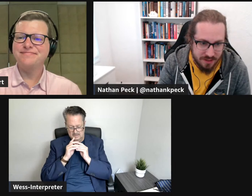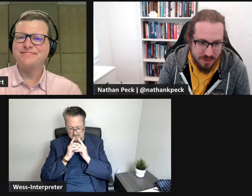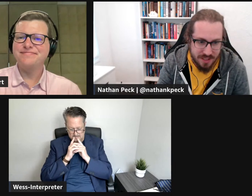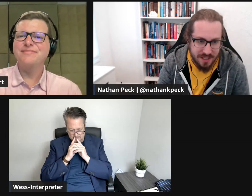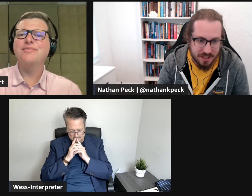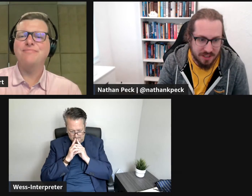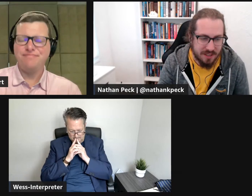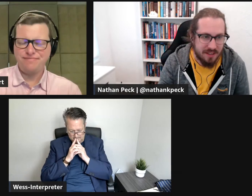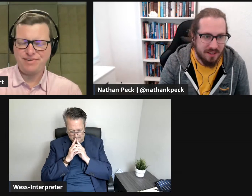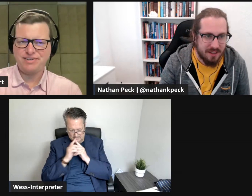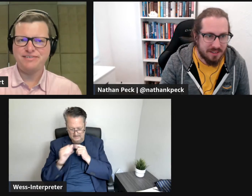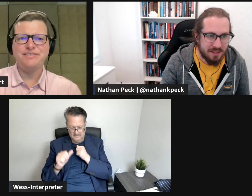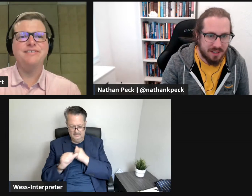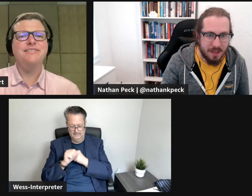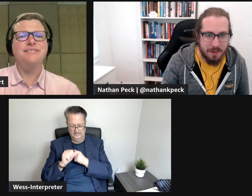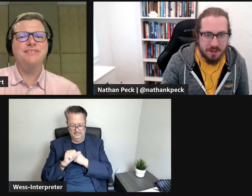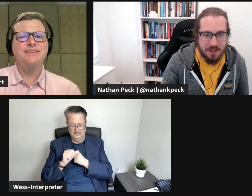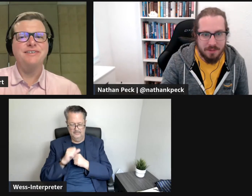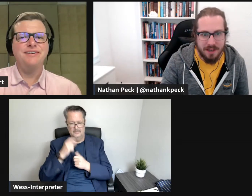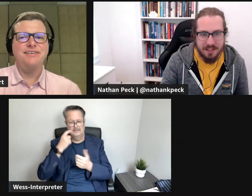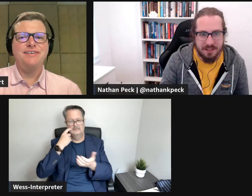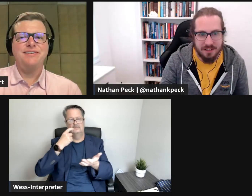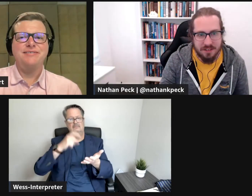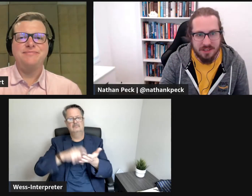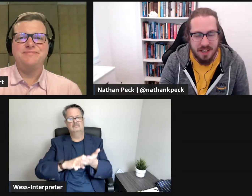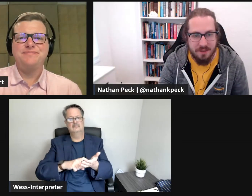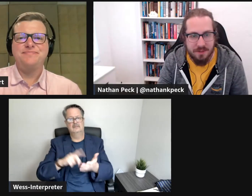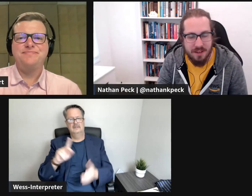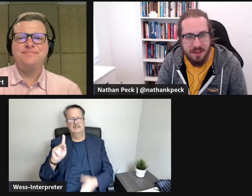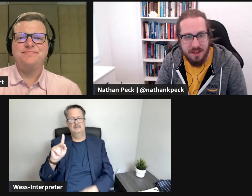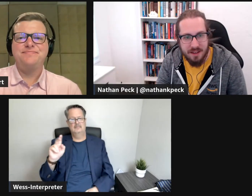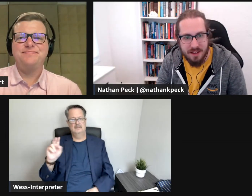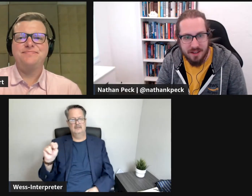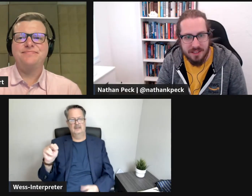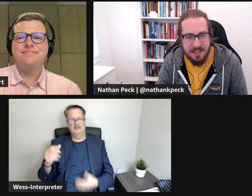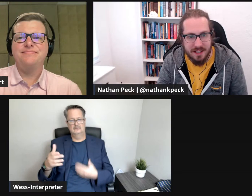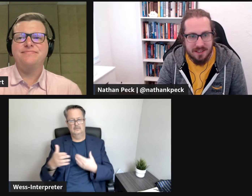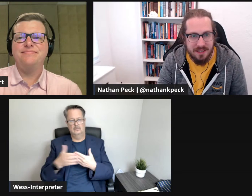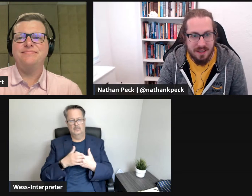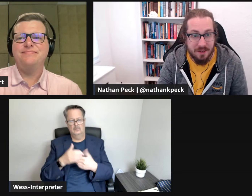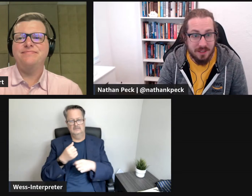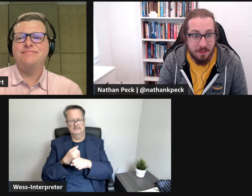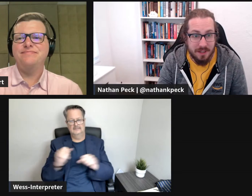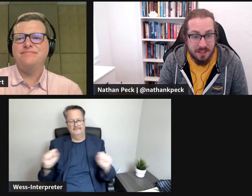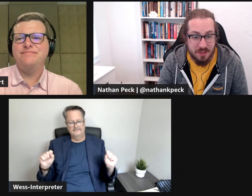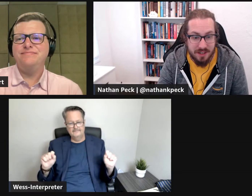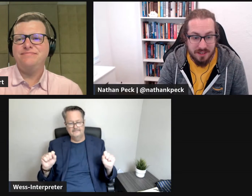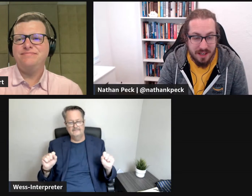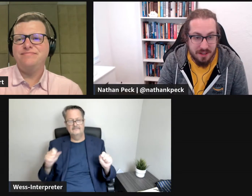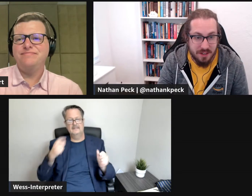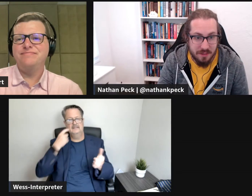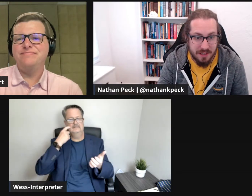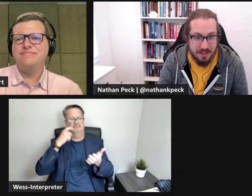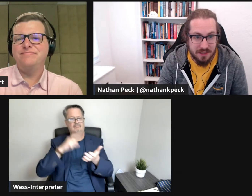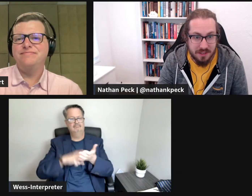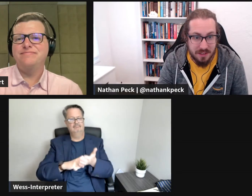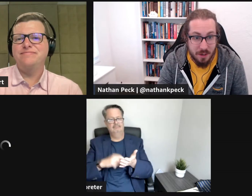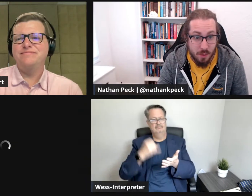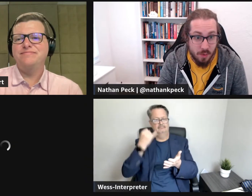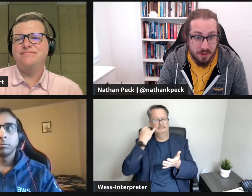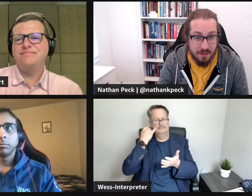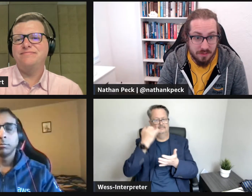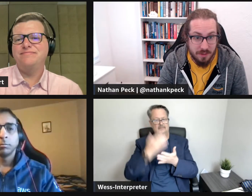Threat detection. Yes. So keeping your Kubernetes cluster safe, detecting if someone is trying to attack your Kubernetes